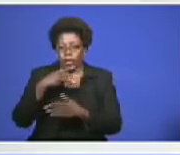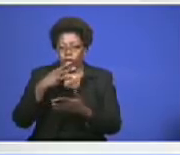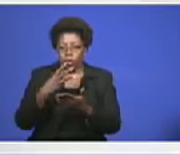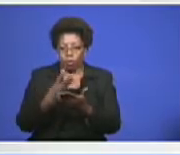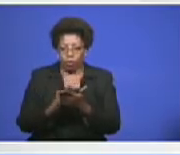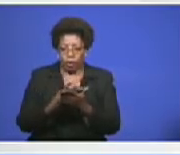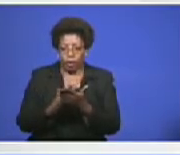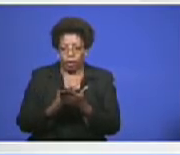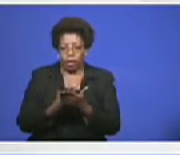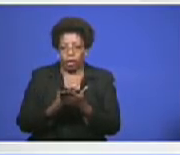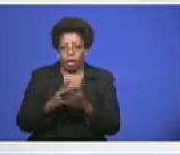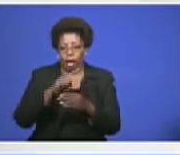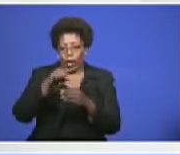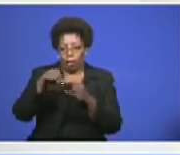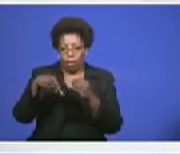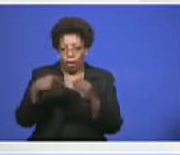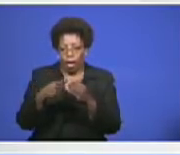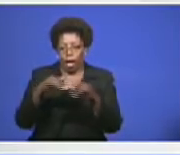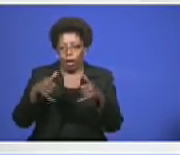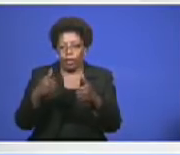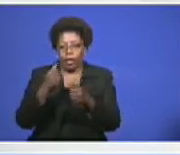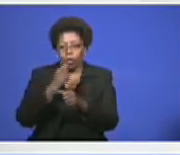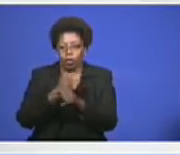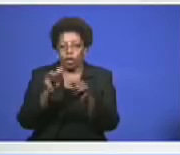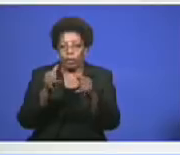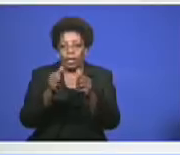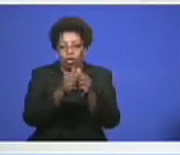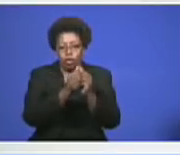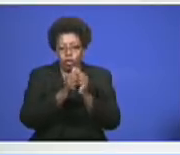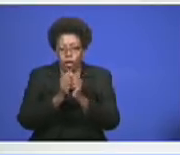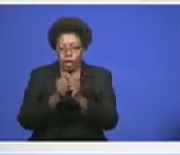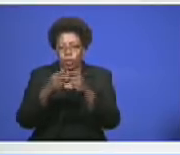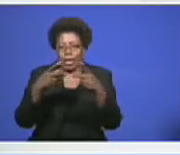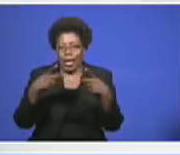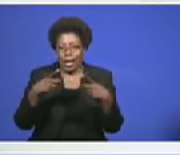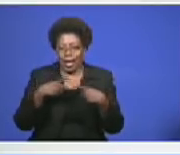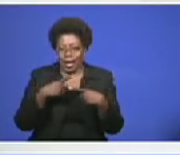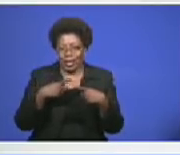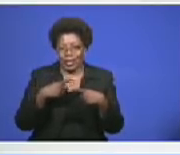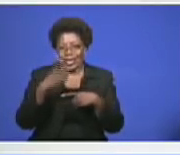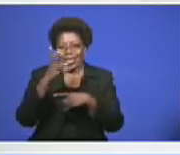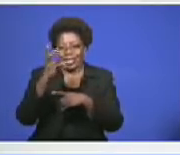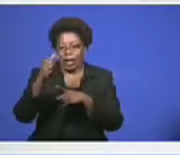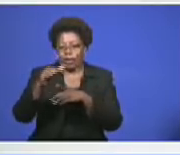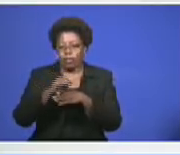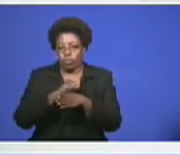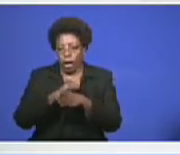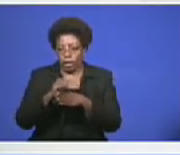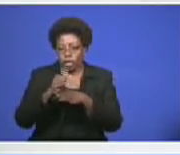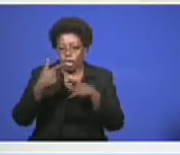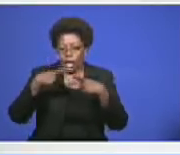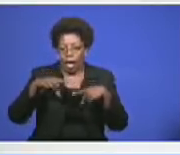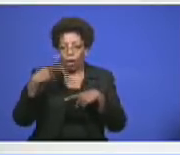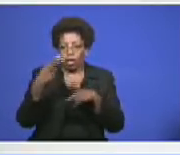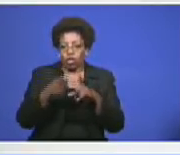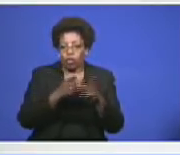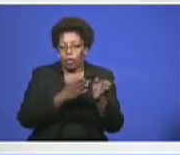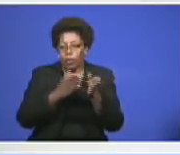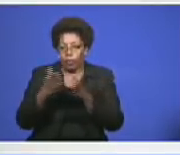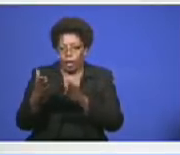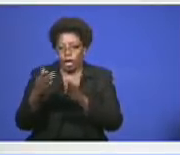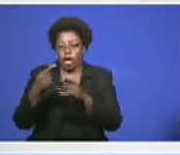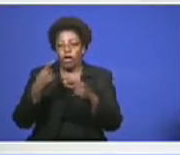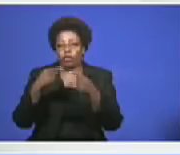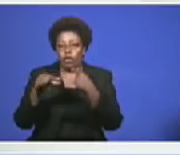the chemistry that is on the floor. We'll have at least seven practices in that would allow us to prepare for this game on Thursday against the U.S.